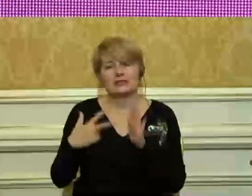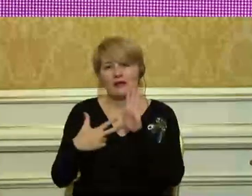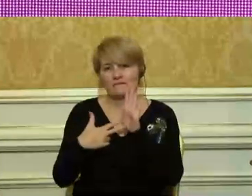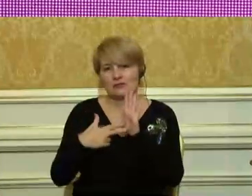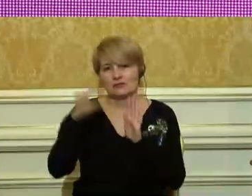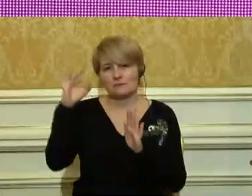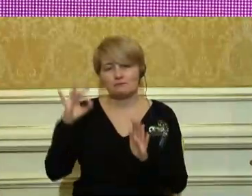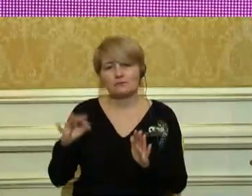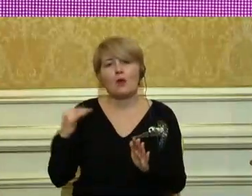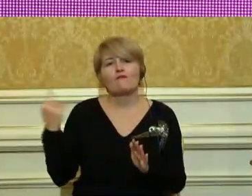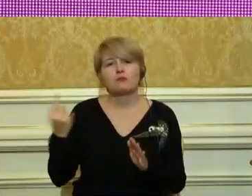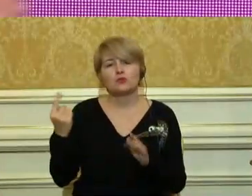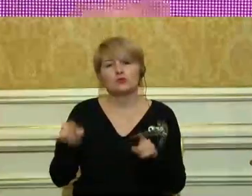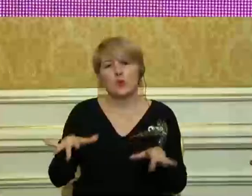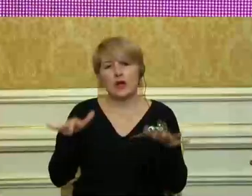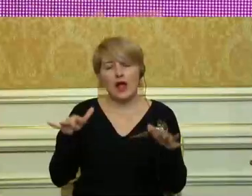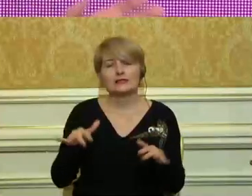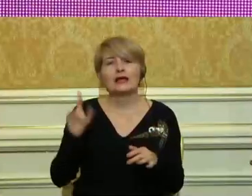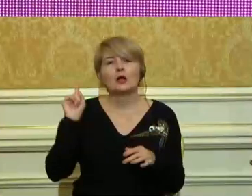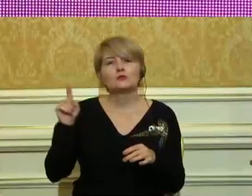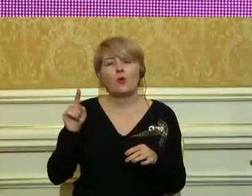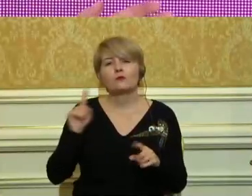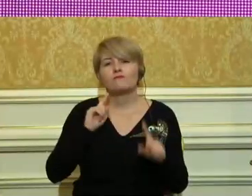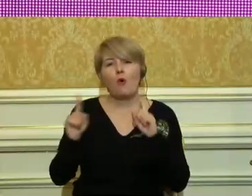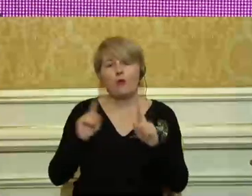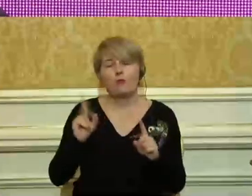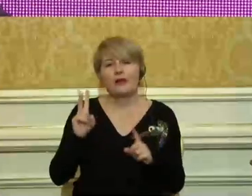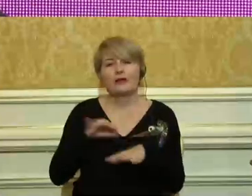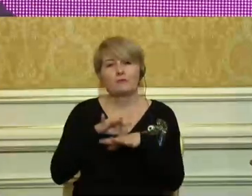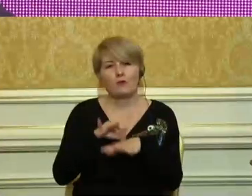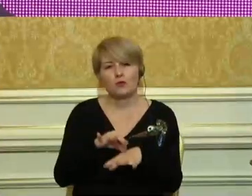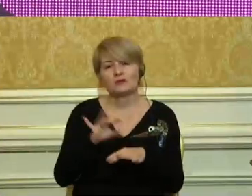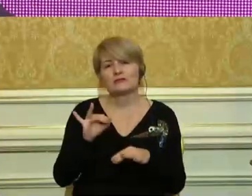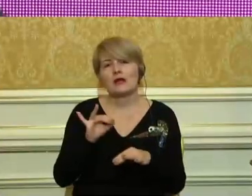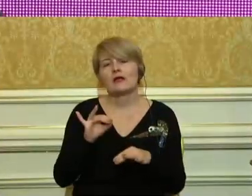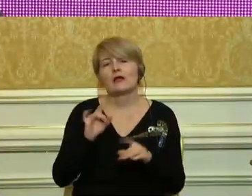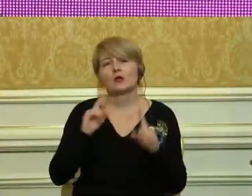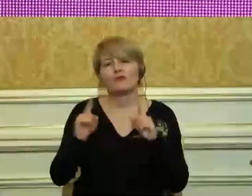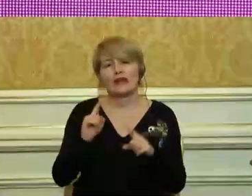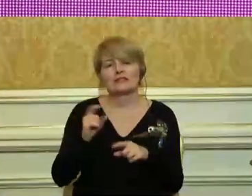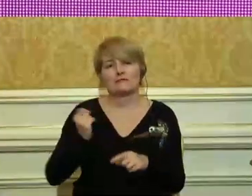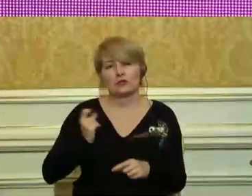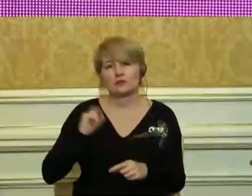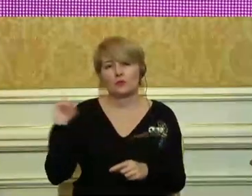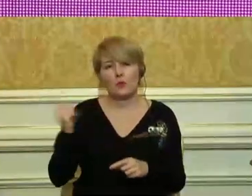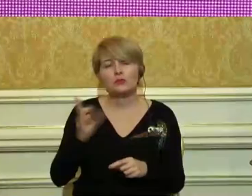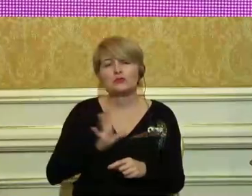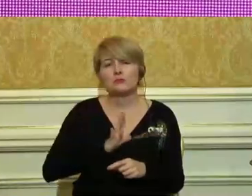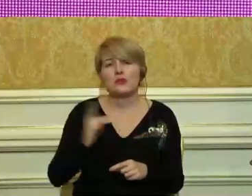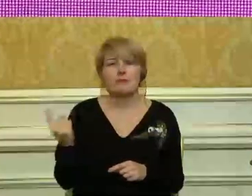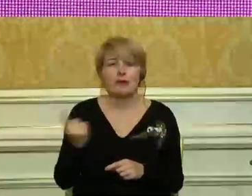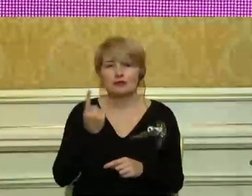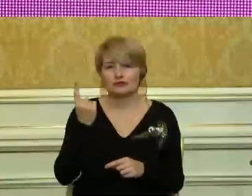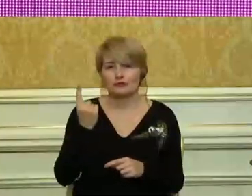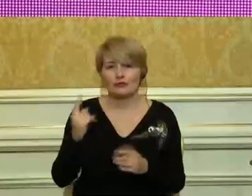another thing, we have only 8% of women in Odessa's council. So I know that